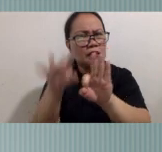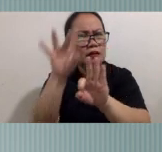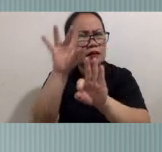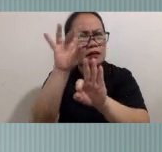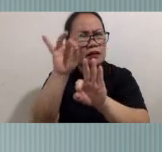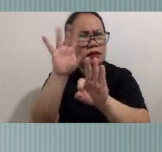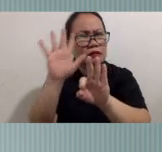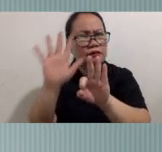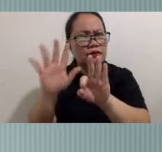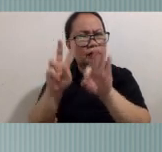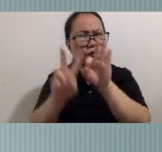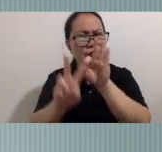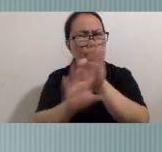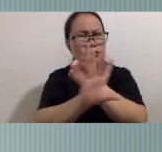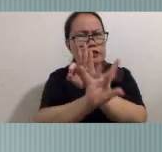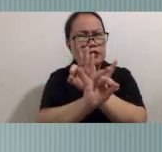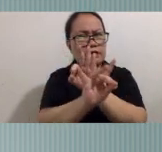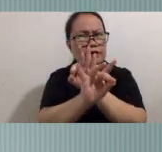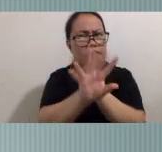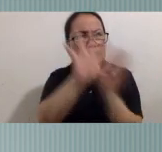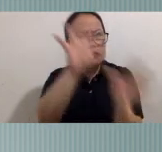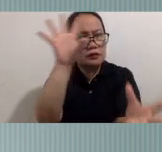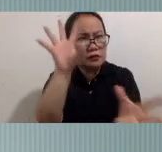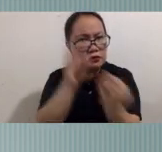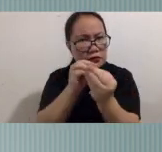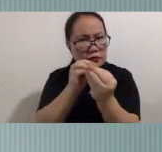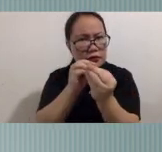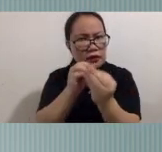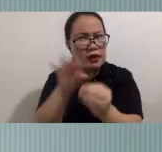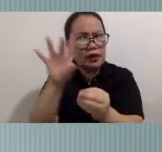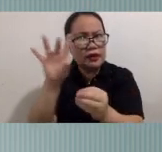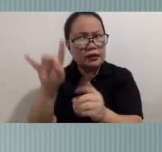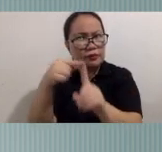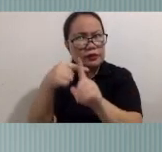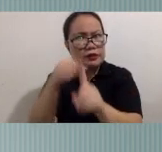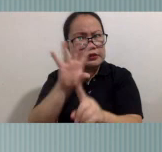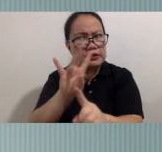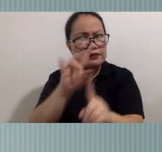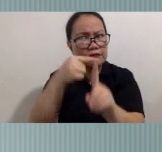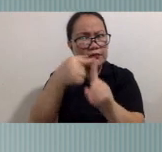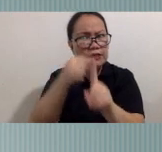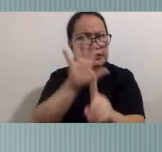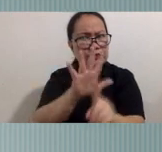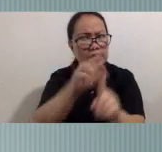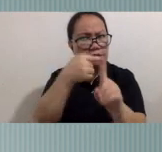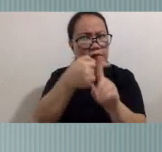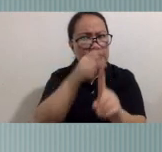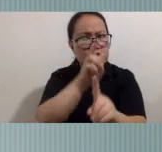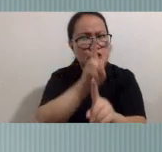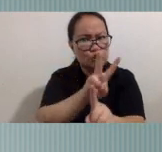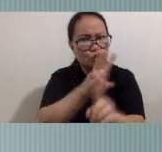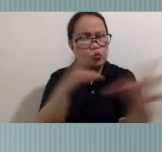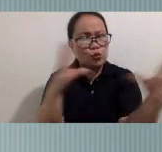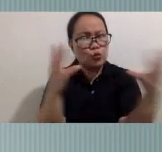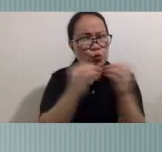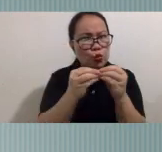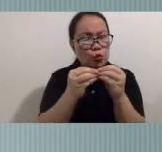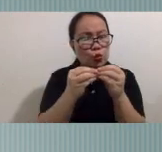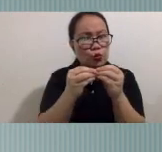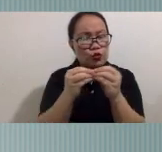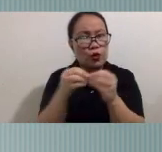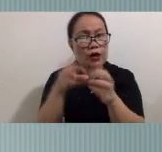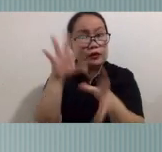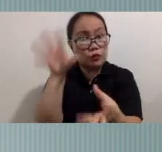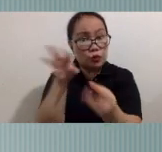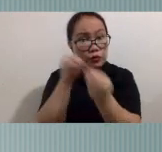So, ilan daw ang merong Facebook accounts? So, we have 8 plus 7 plus 5 plus 2, and that